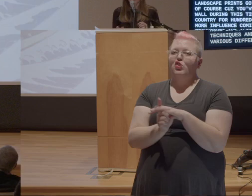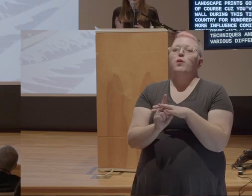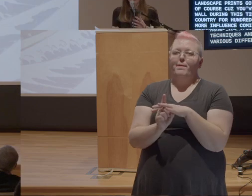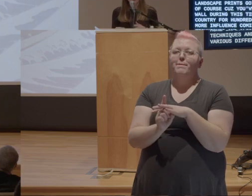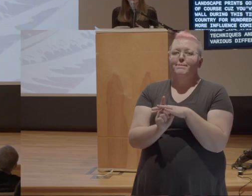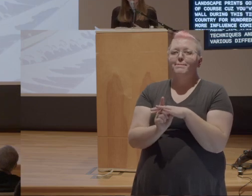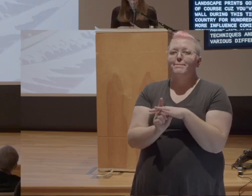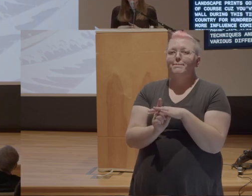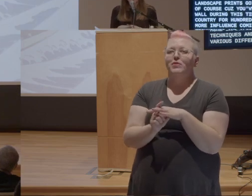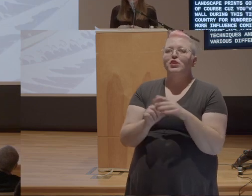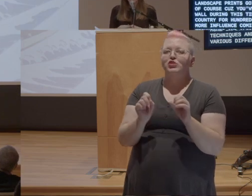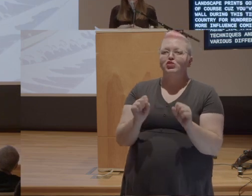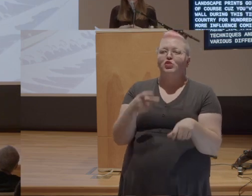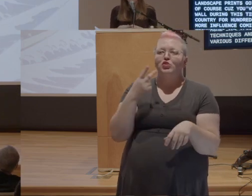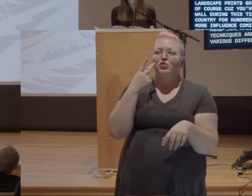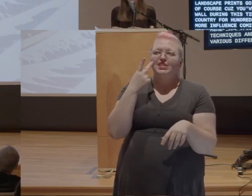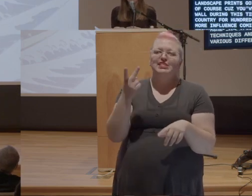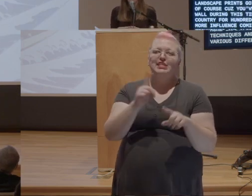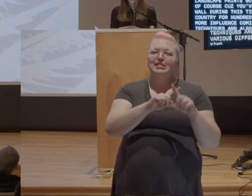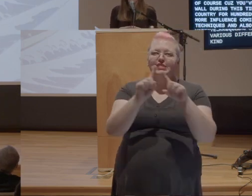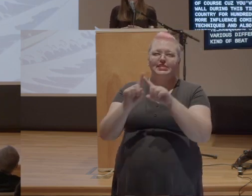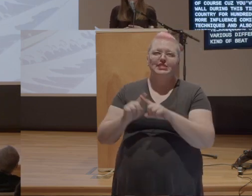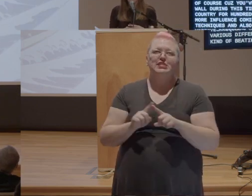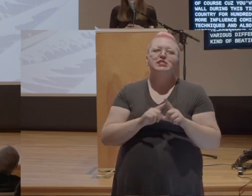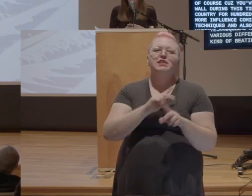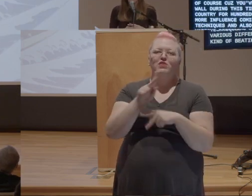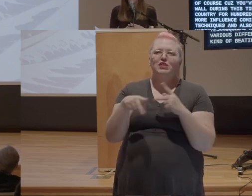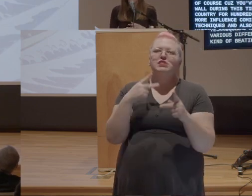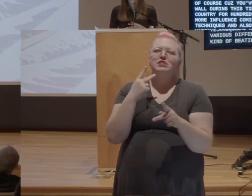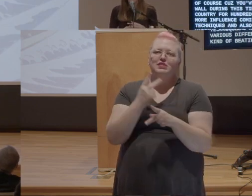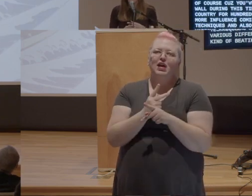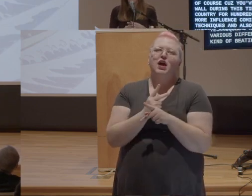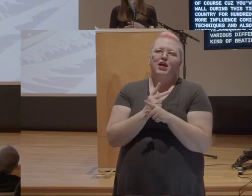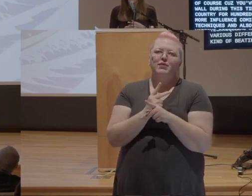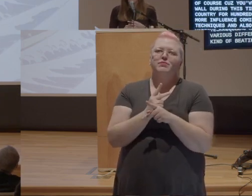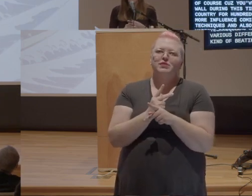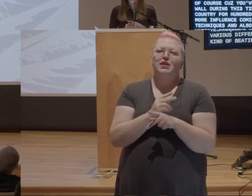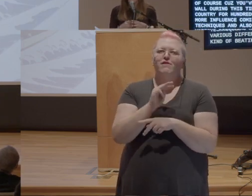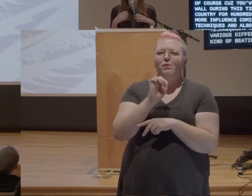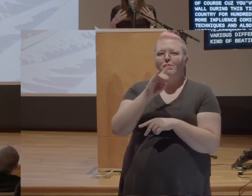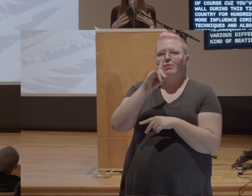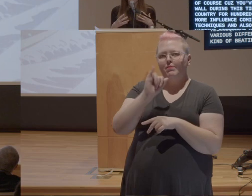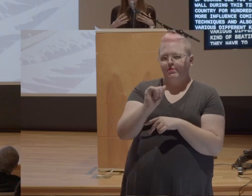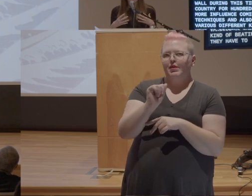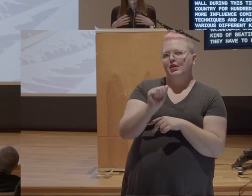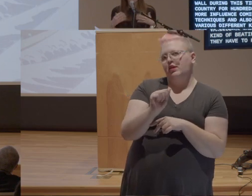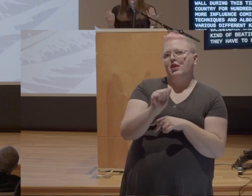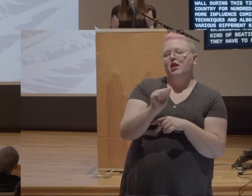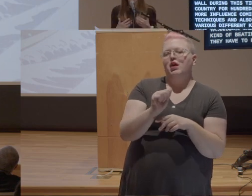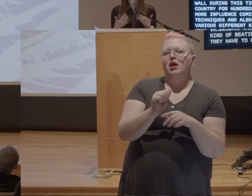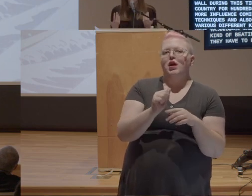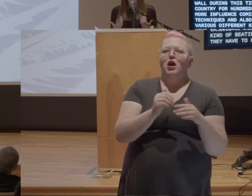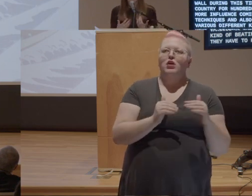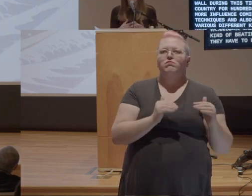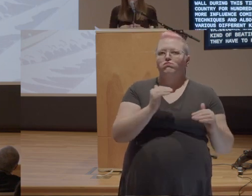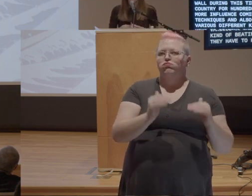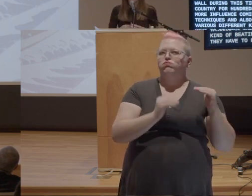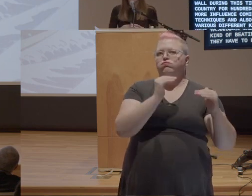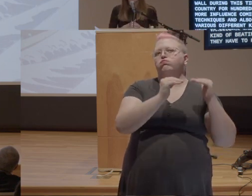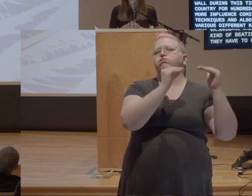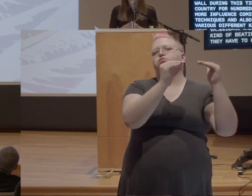of reprographic media are kind of beating out woodblock at this time. So they have to keep innovating and